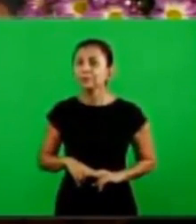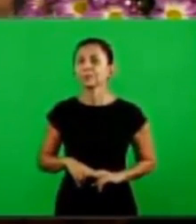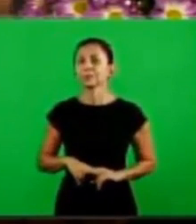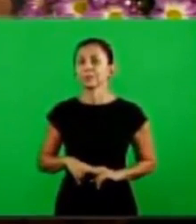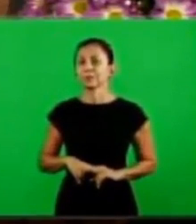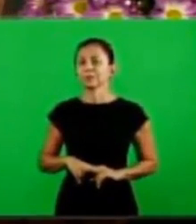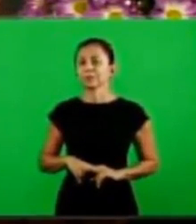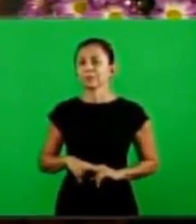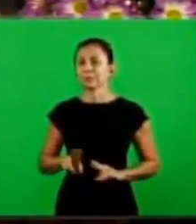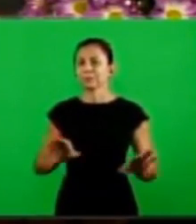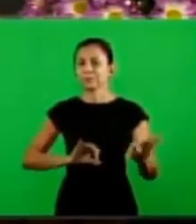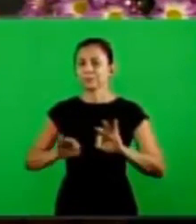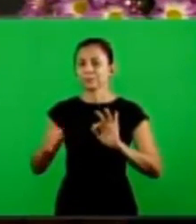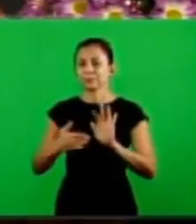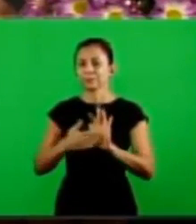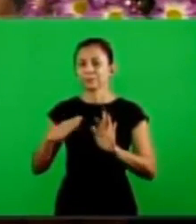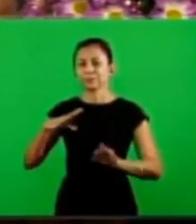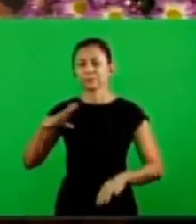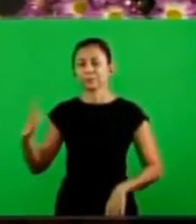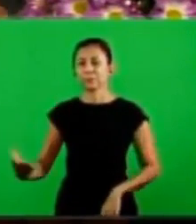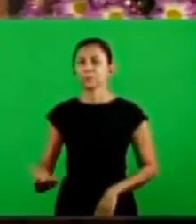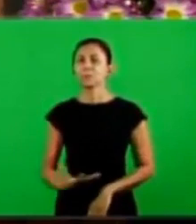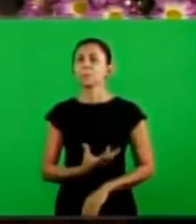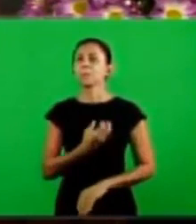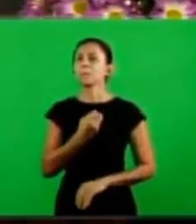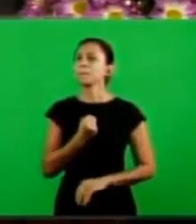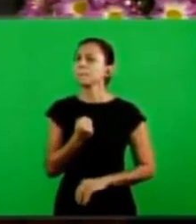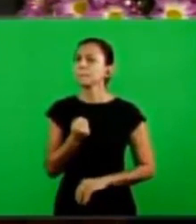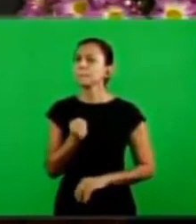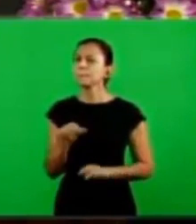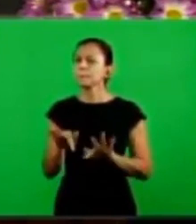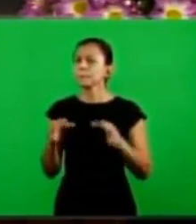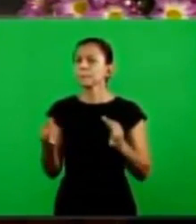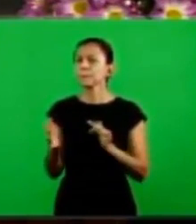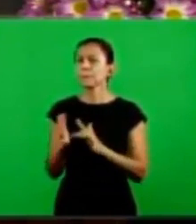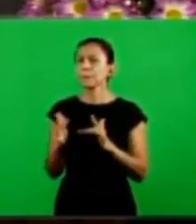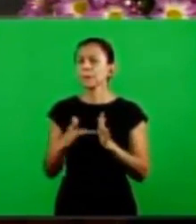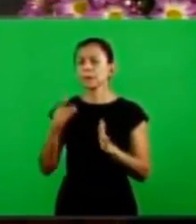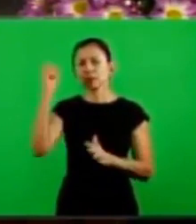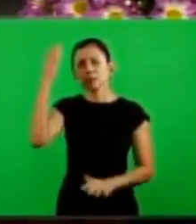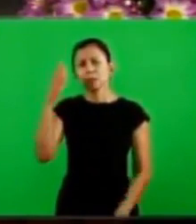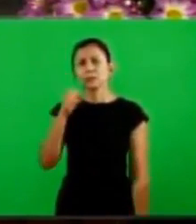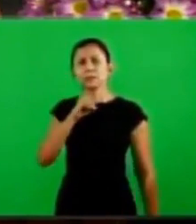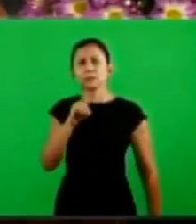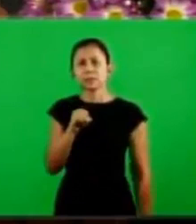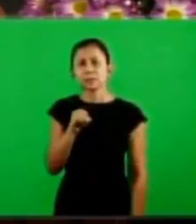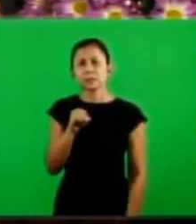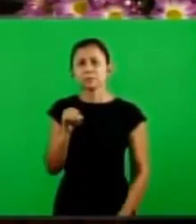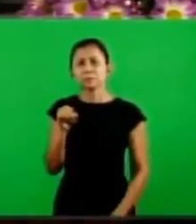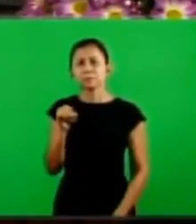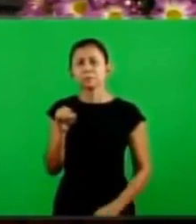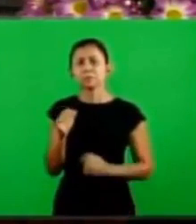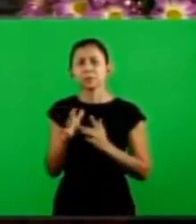that he explains the project of salvation is for him to reveal